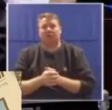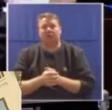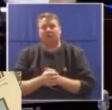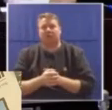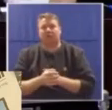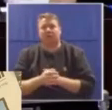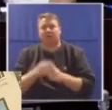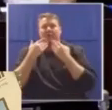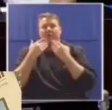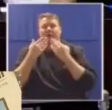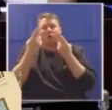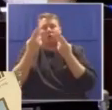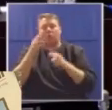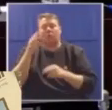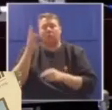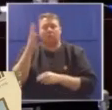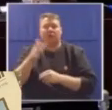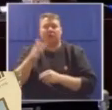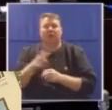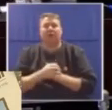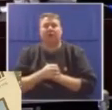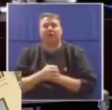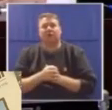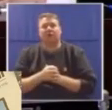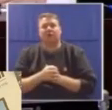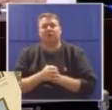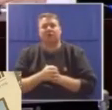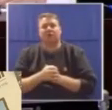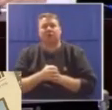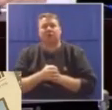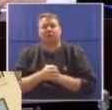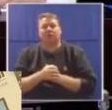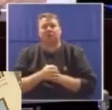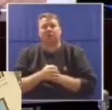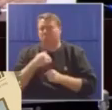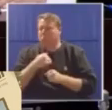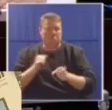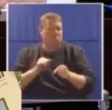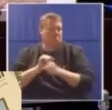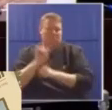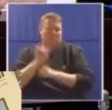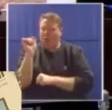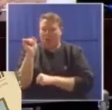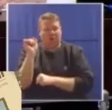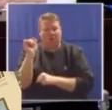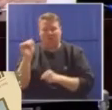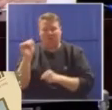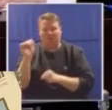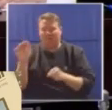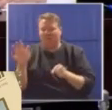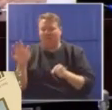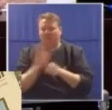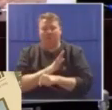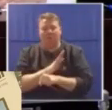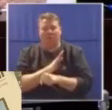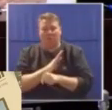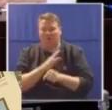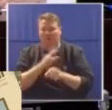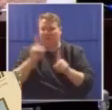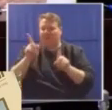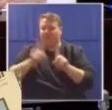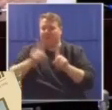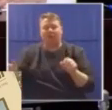Speaker. I deny completely that we have completely failed in our attempts to